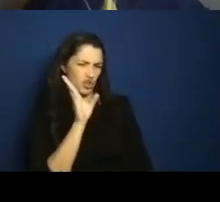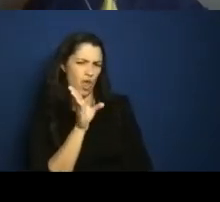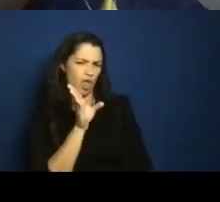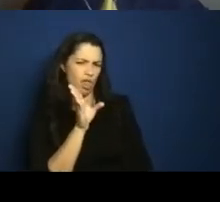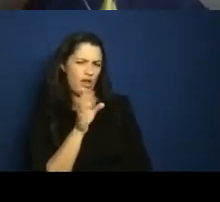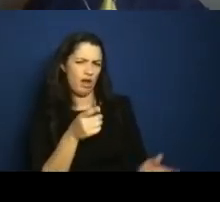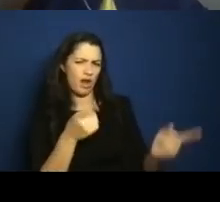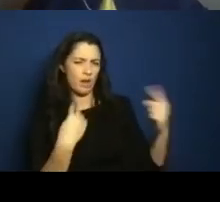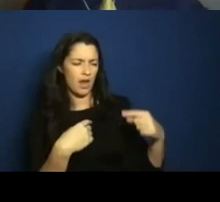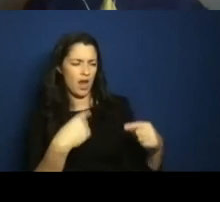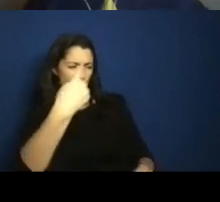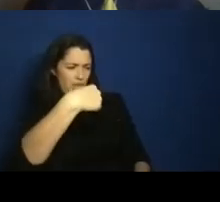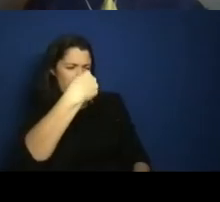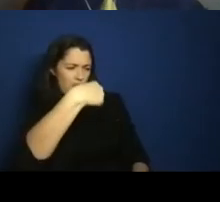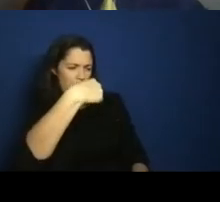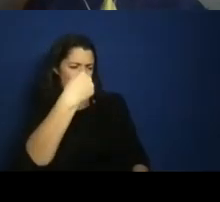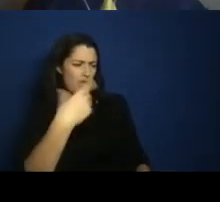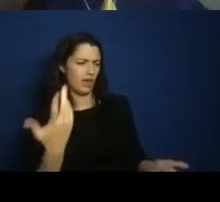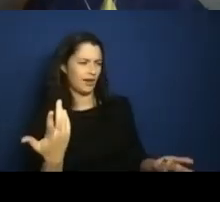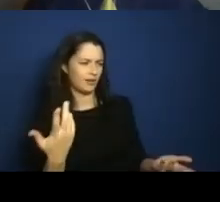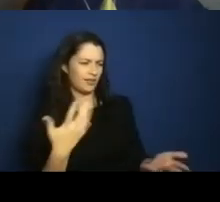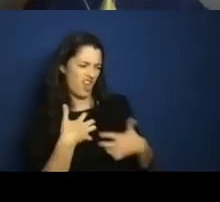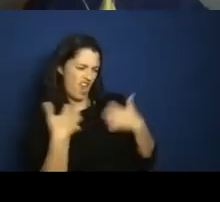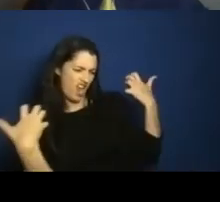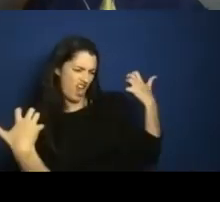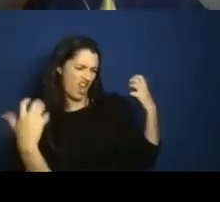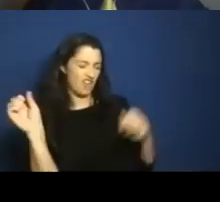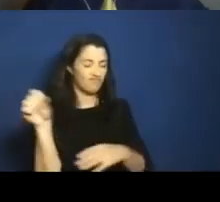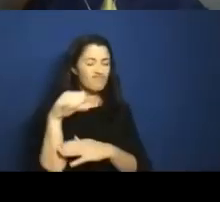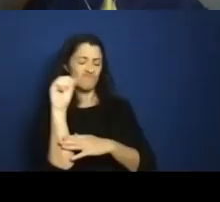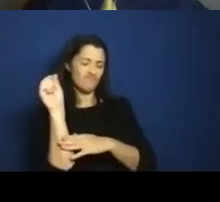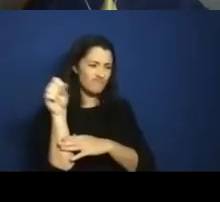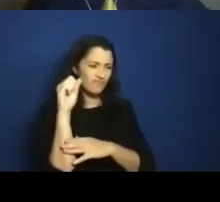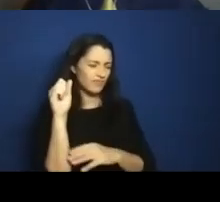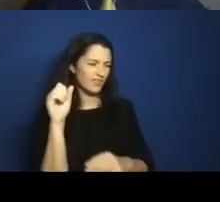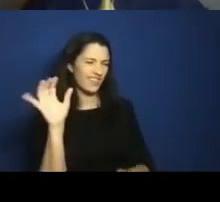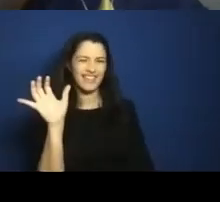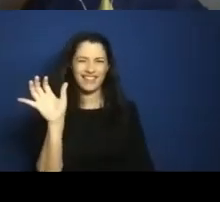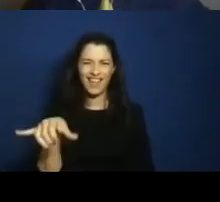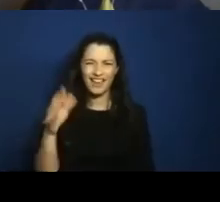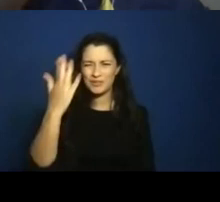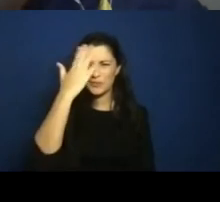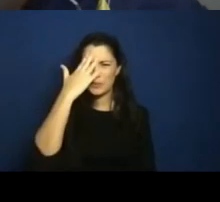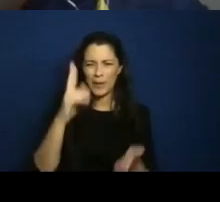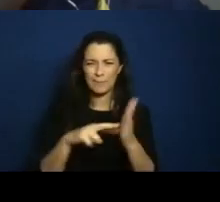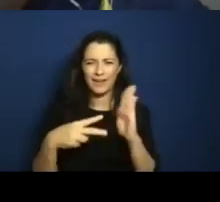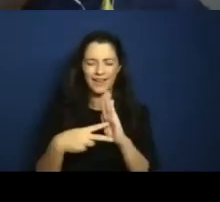know, tell everyone off, and, you know, with the neck rolling and all of those, you know what I mean? So